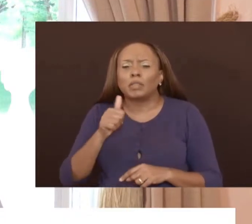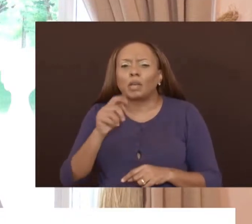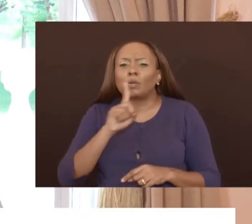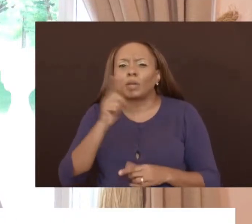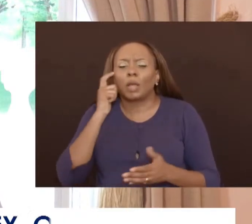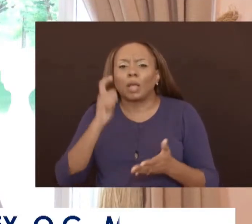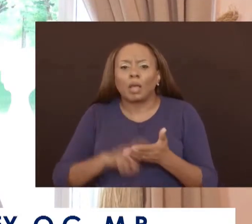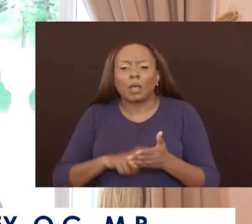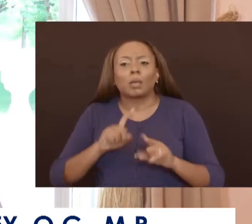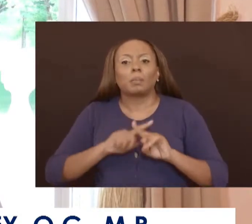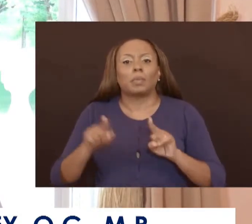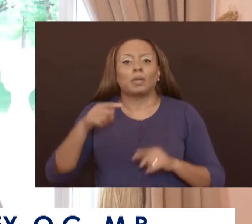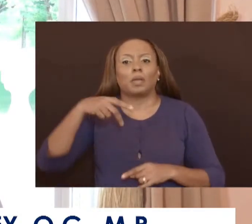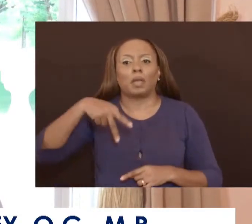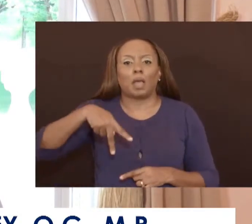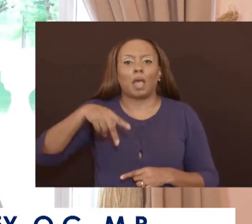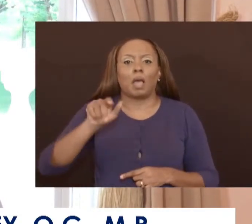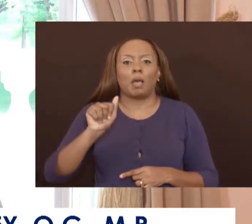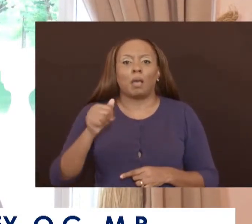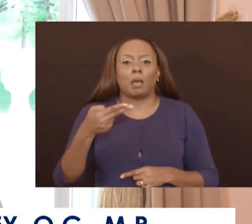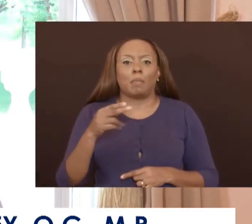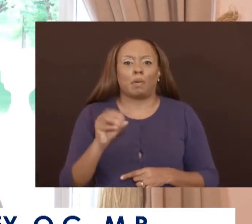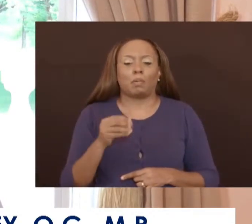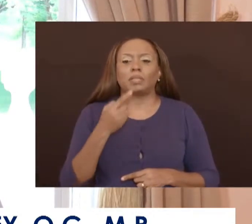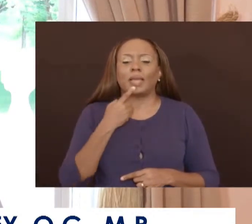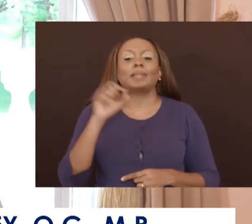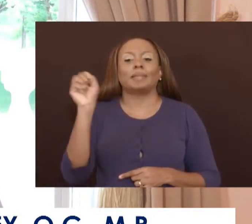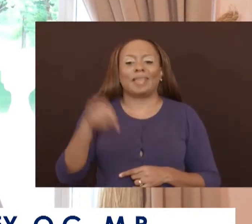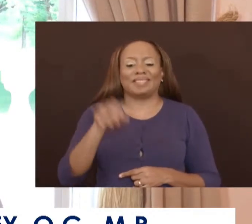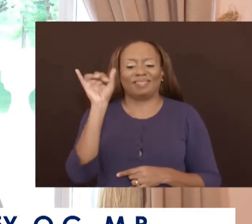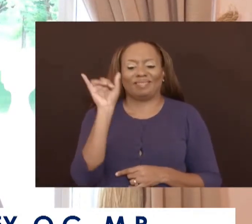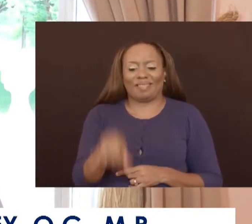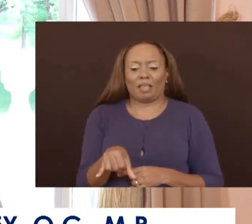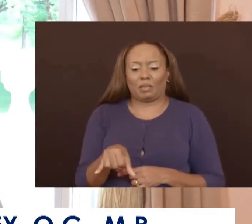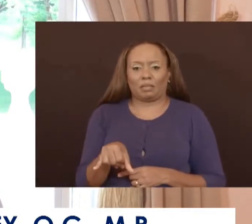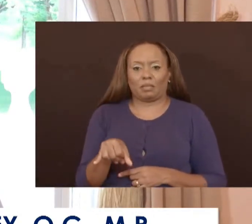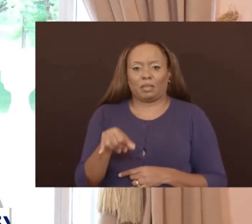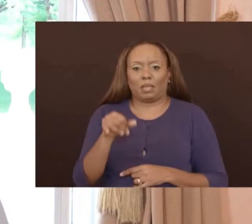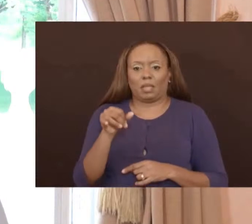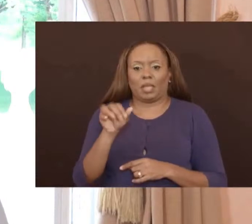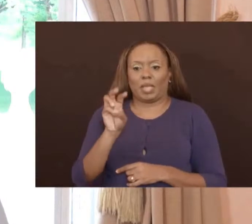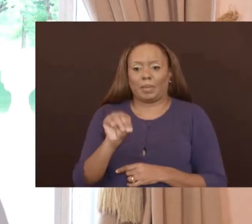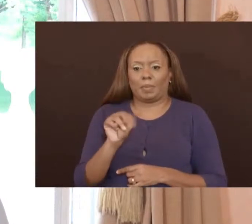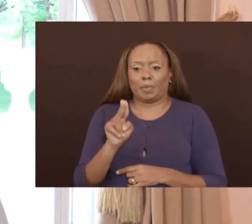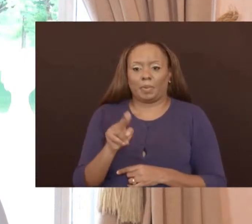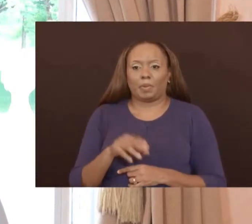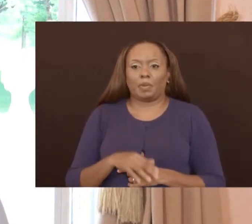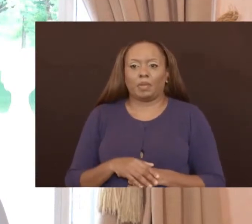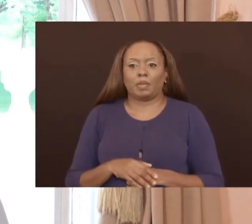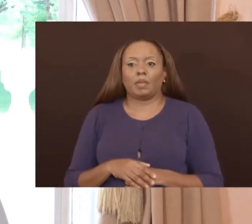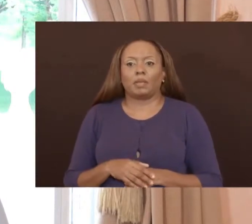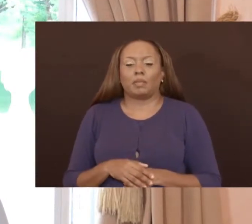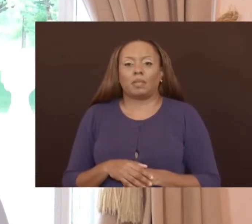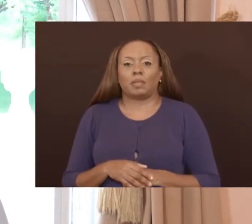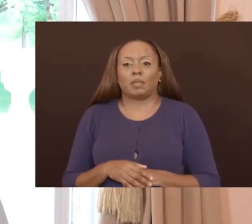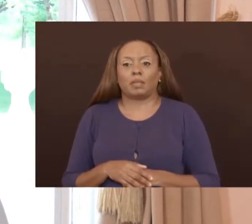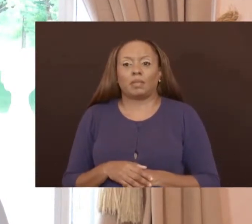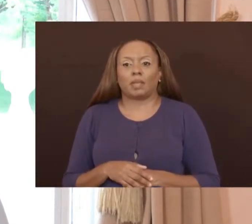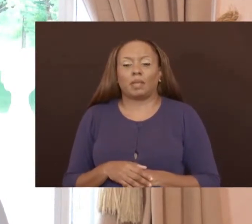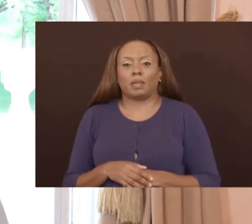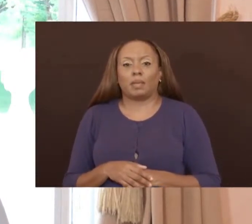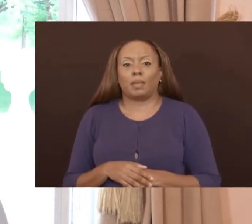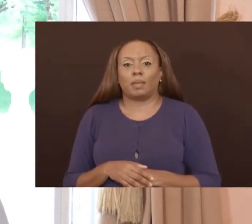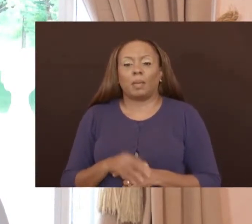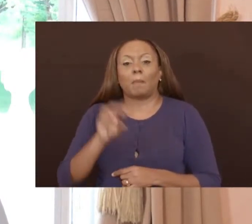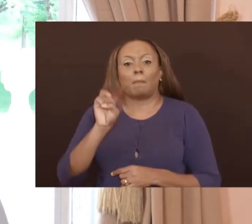came out and said that it was Mu, that in truth and in fact, it has been in the region since June. So,